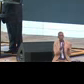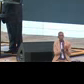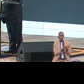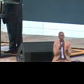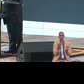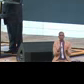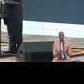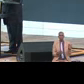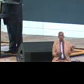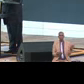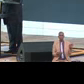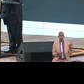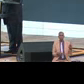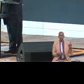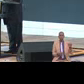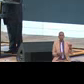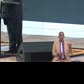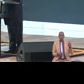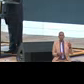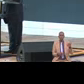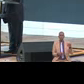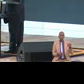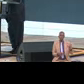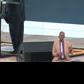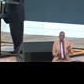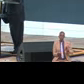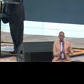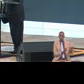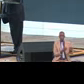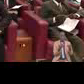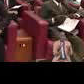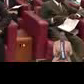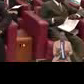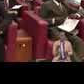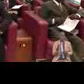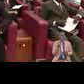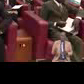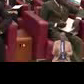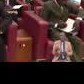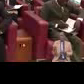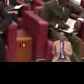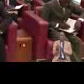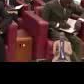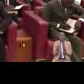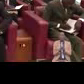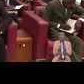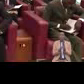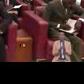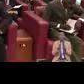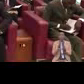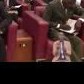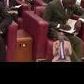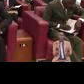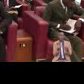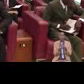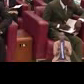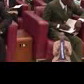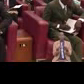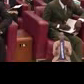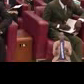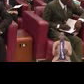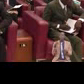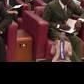of gravity. But now, there's another law that is applicable to the aeroplane. And